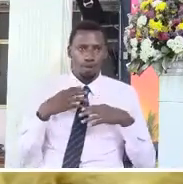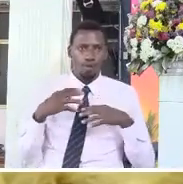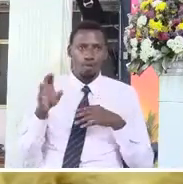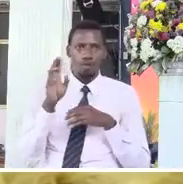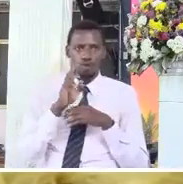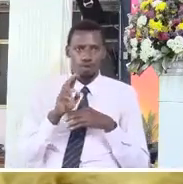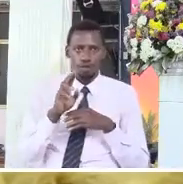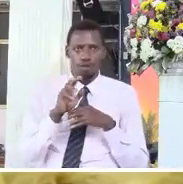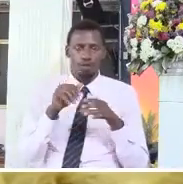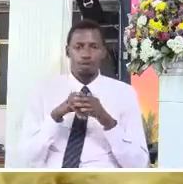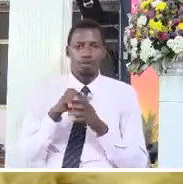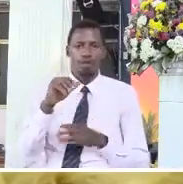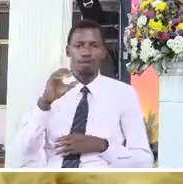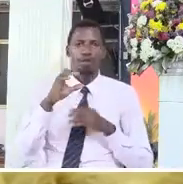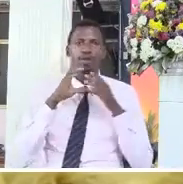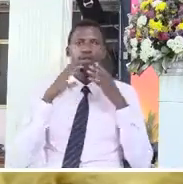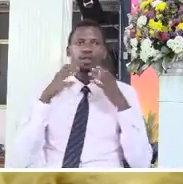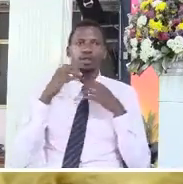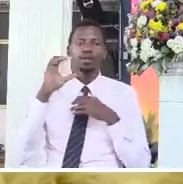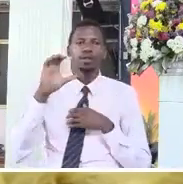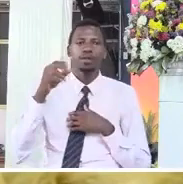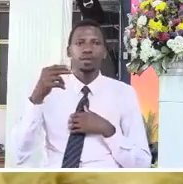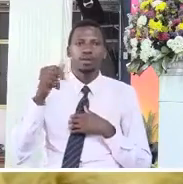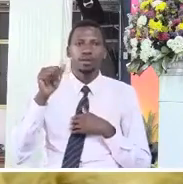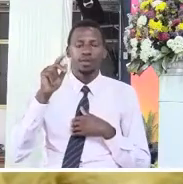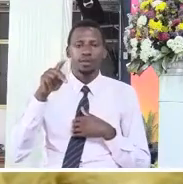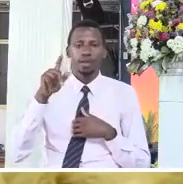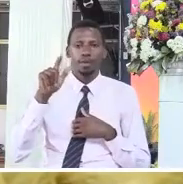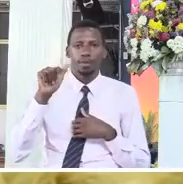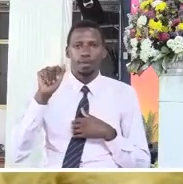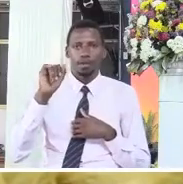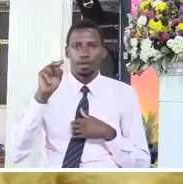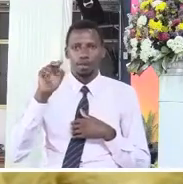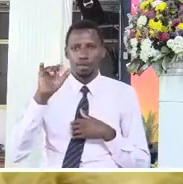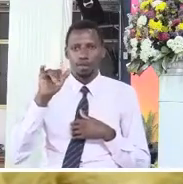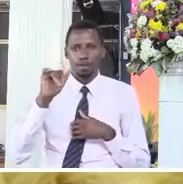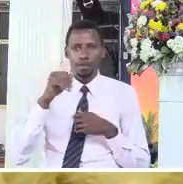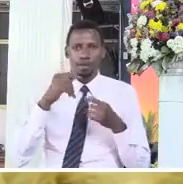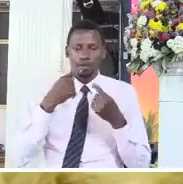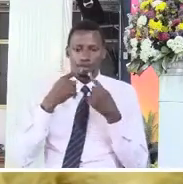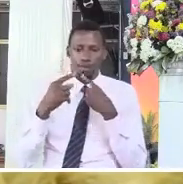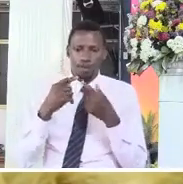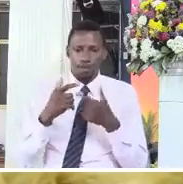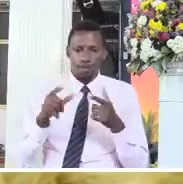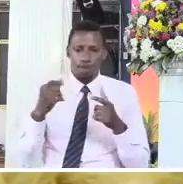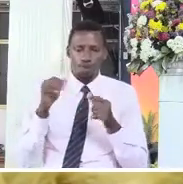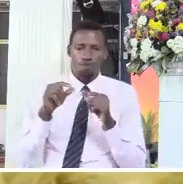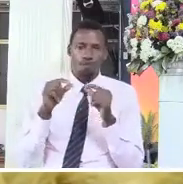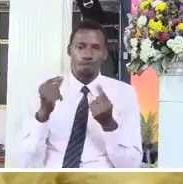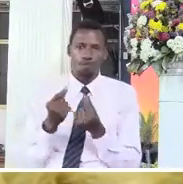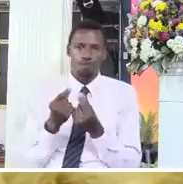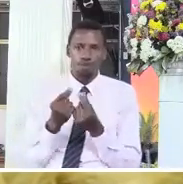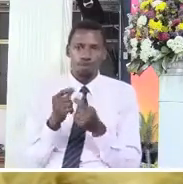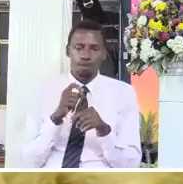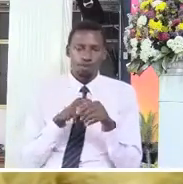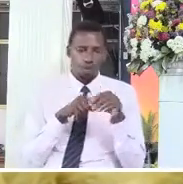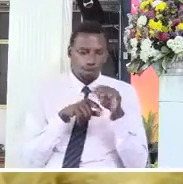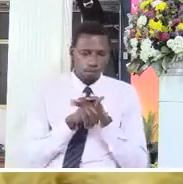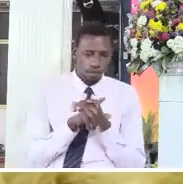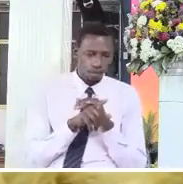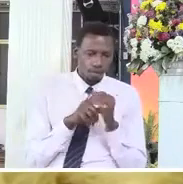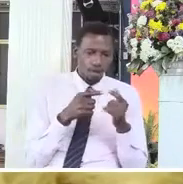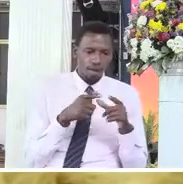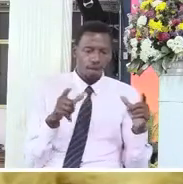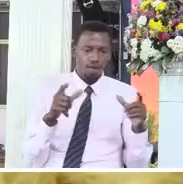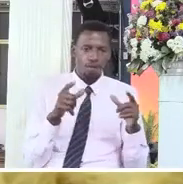use. In chaplaincy, we say, speak the language of the group. So if you go to hospital ministry, speak the language of the medics and those.